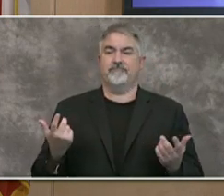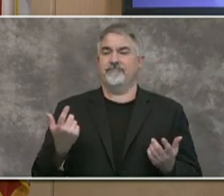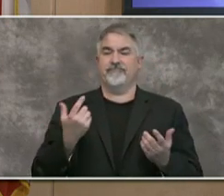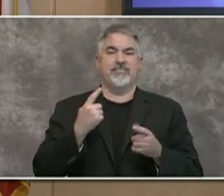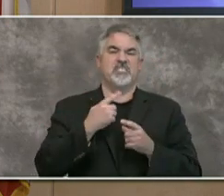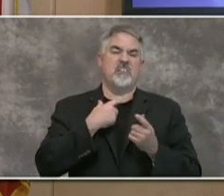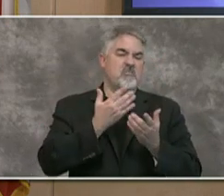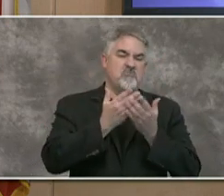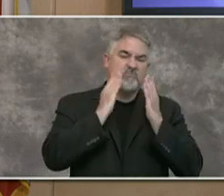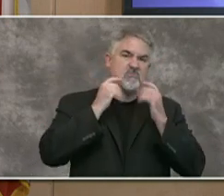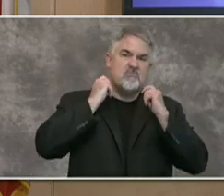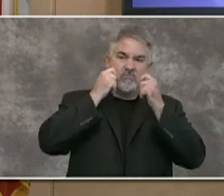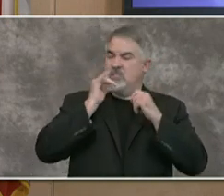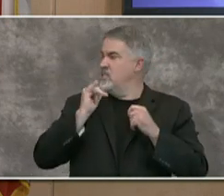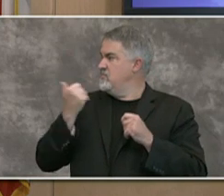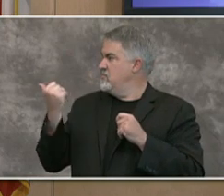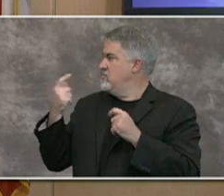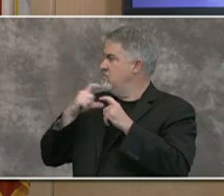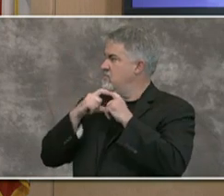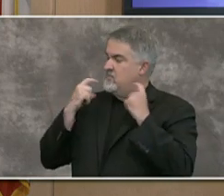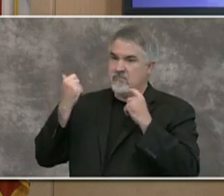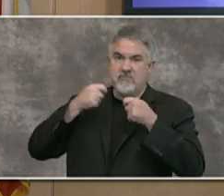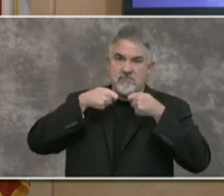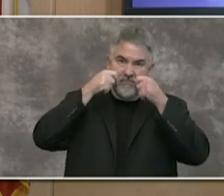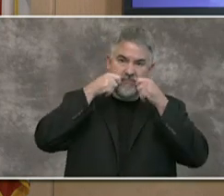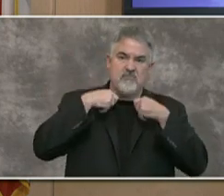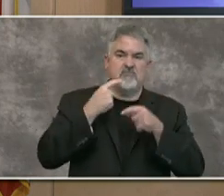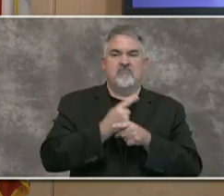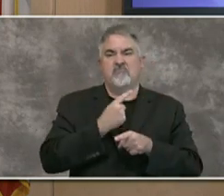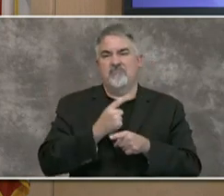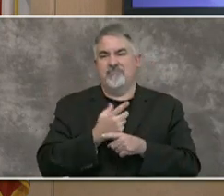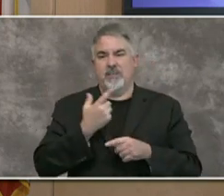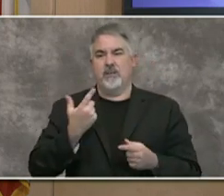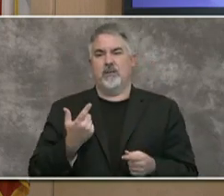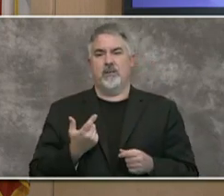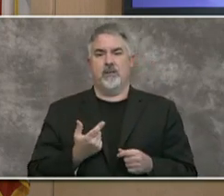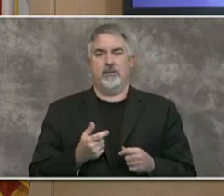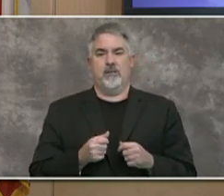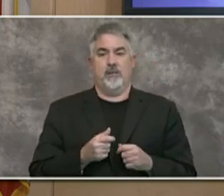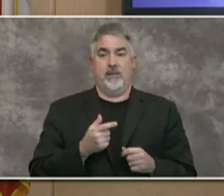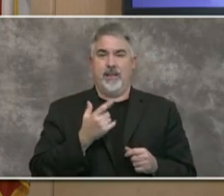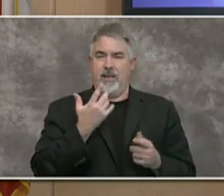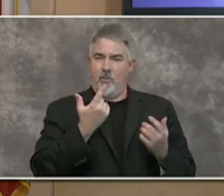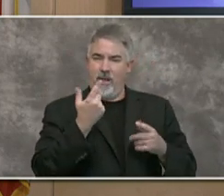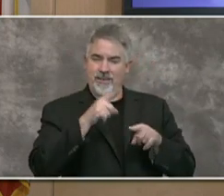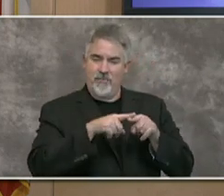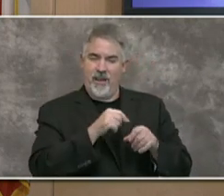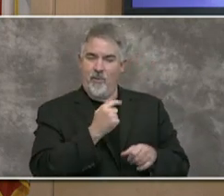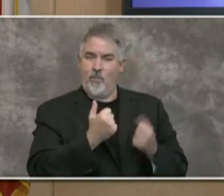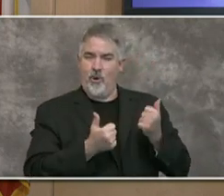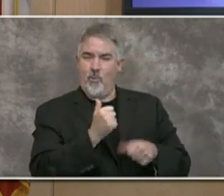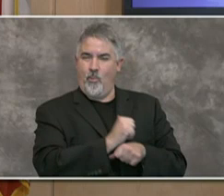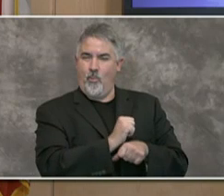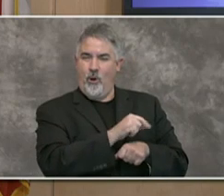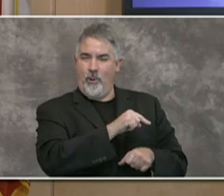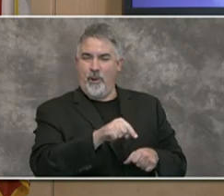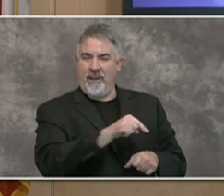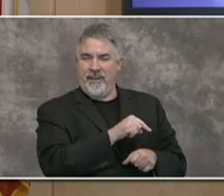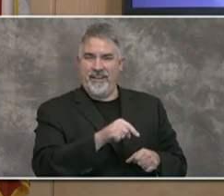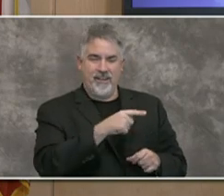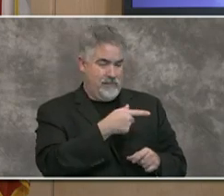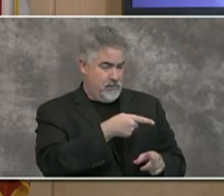So the devil is in the details of which specific employee needs which specific type of protection,